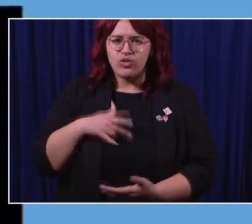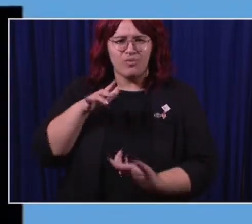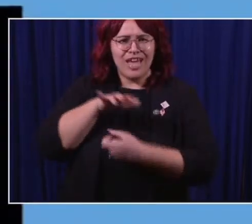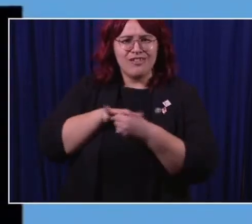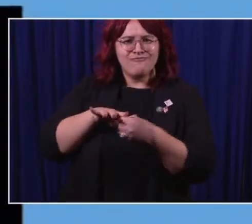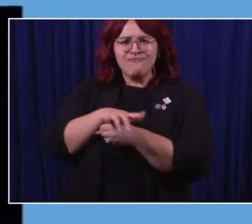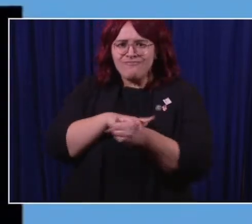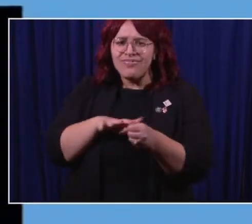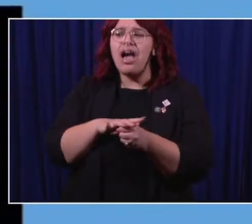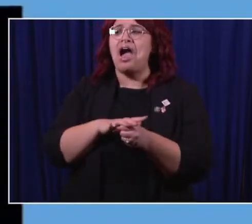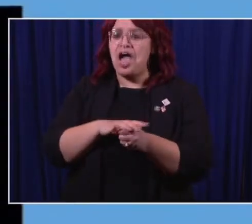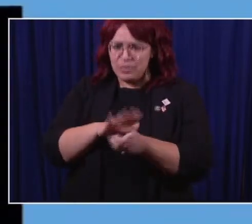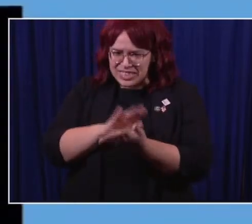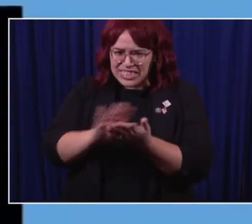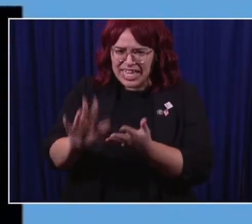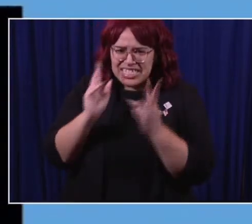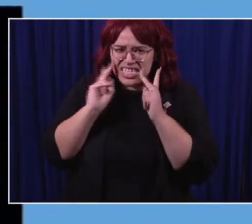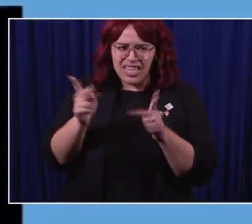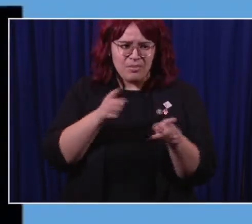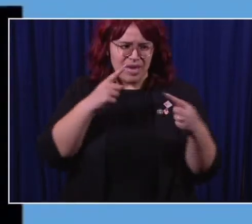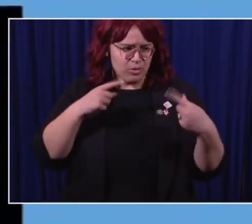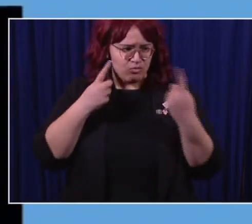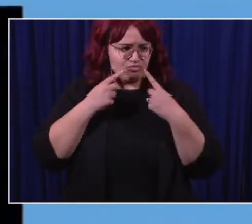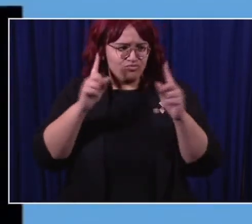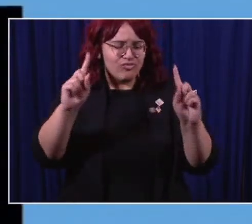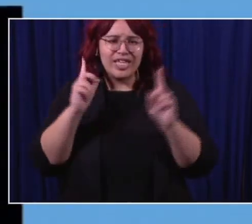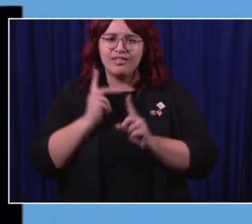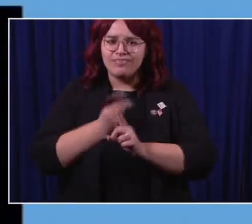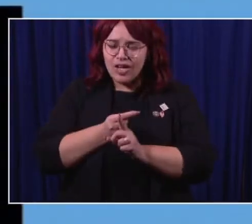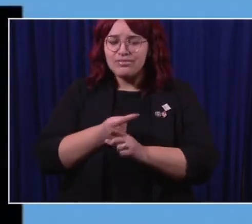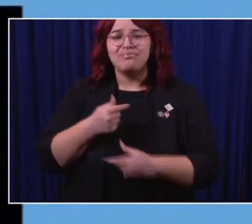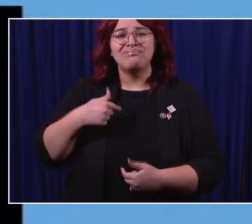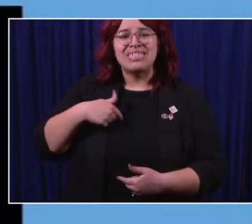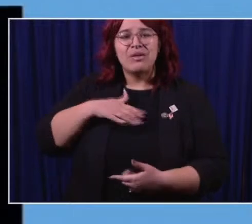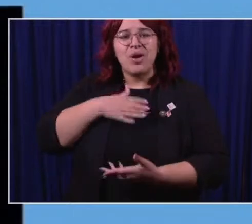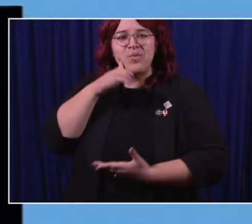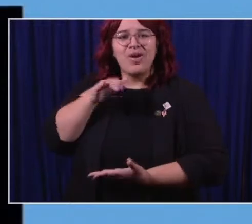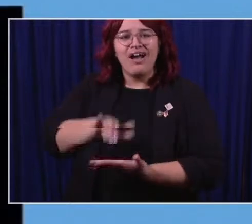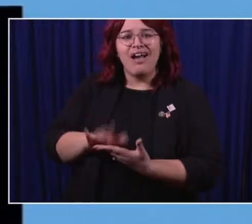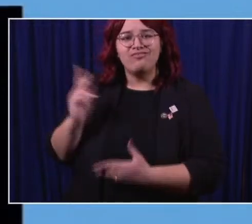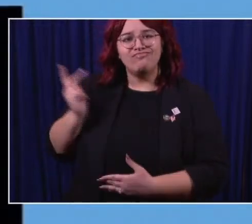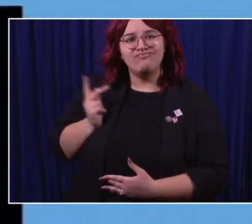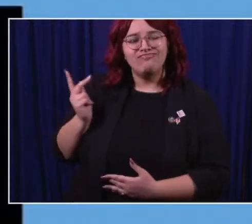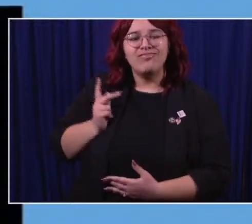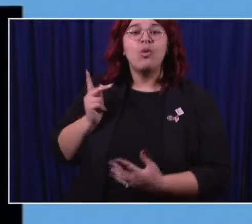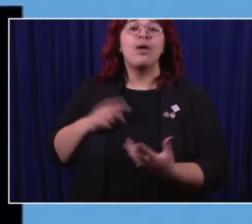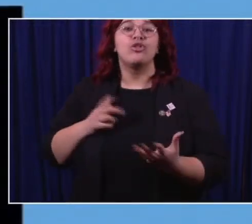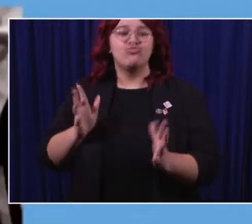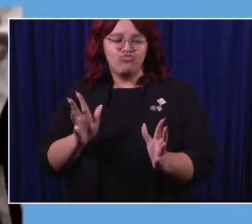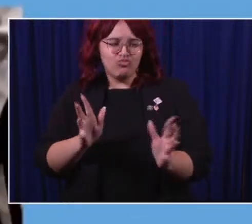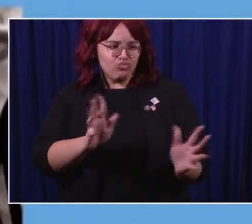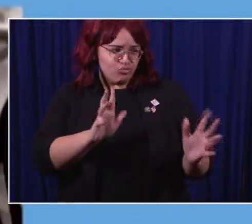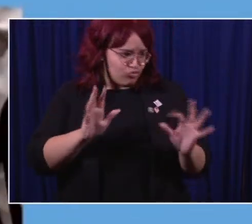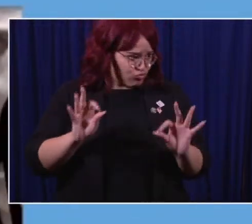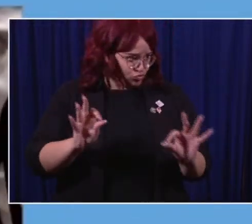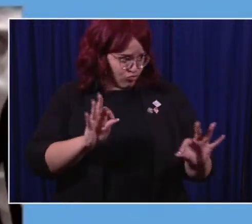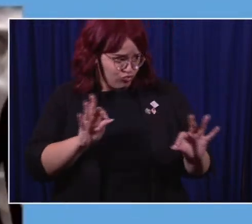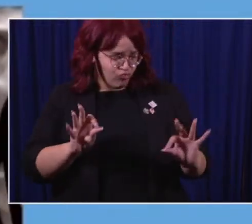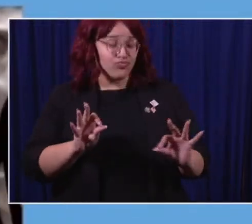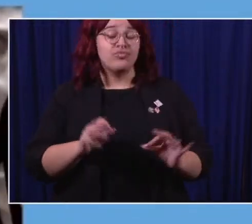and I talked to a number of them, and they certainly all were very happy to be able to get it. The vaccination clinic was put